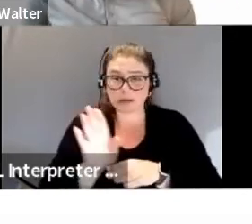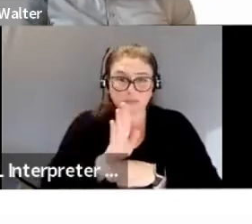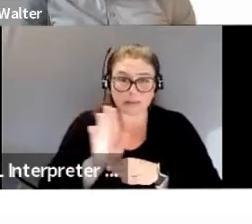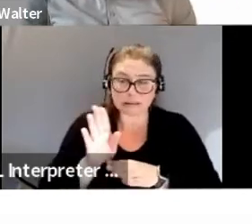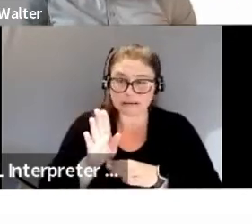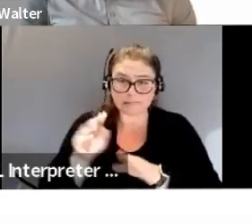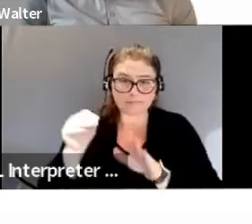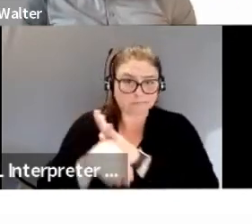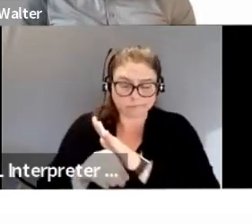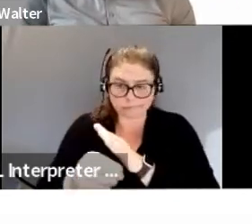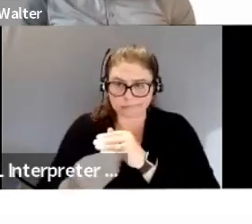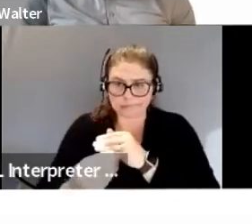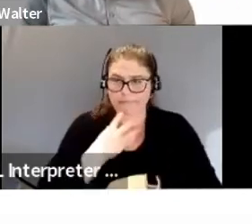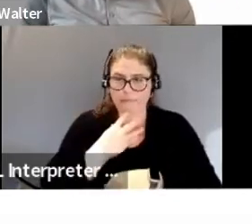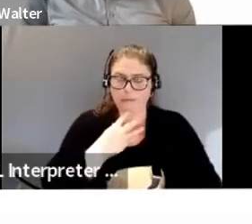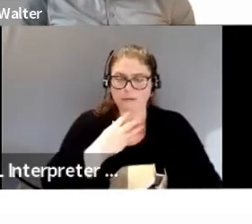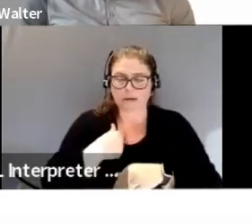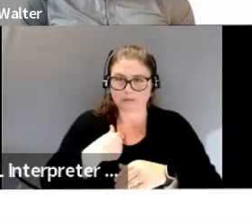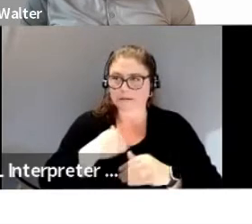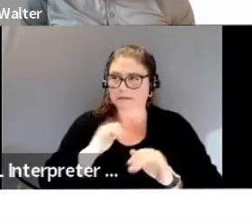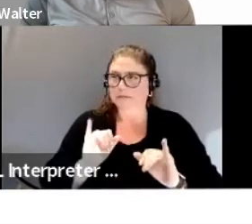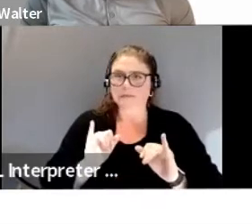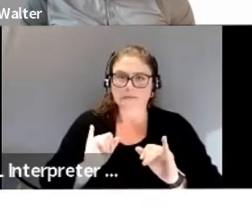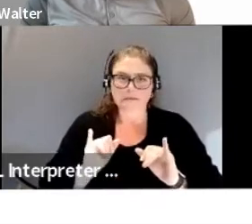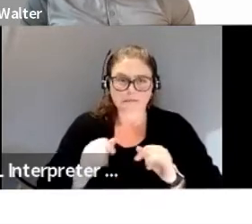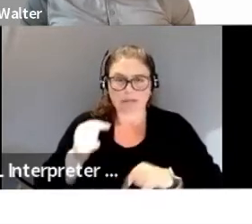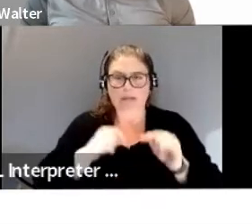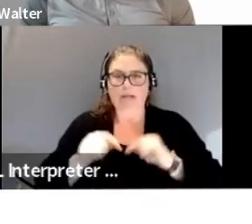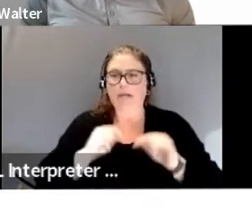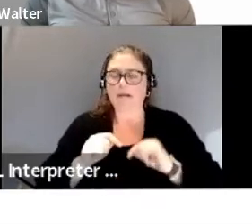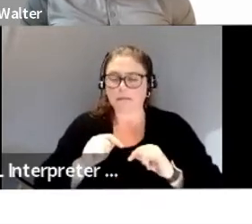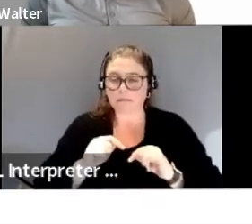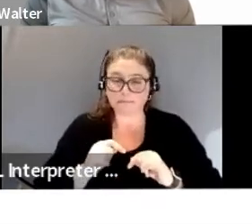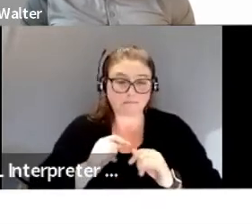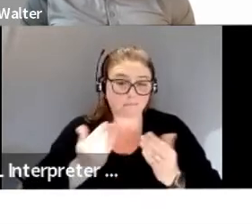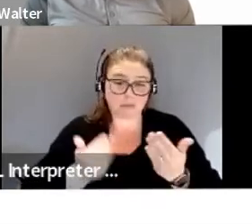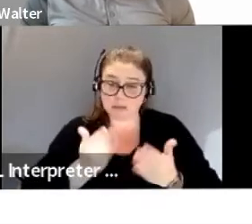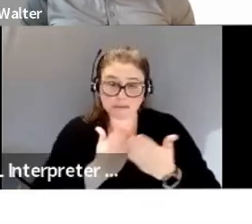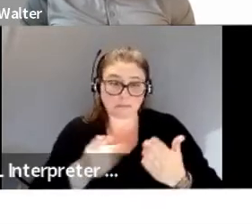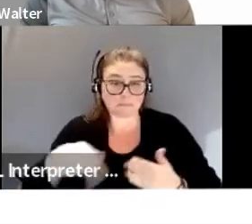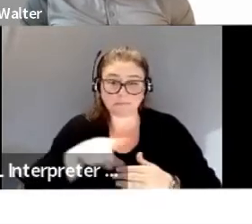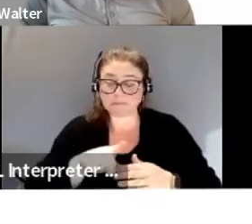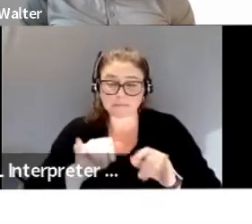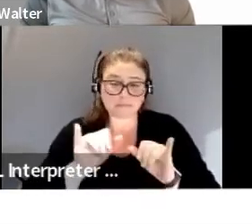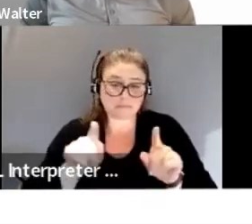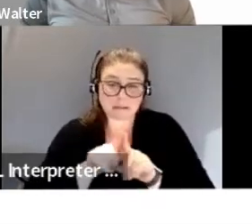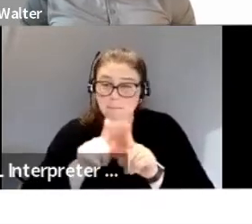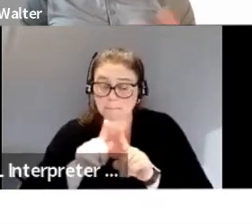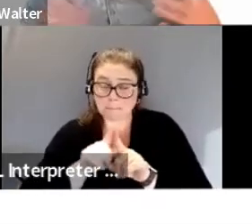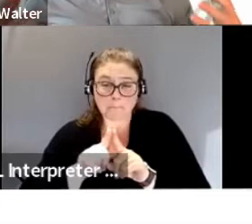had a massive impact on our business. Now, I'm sure many of you also faced, similar stories in terms of, some kind of